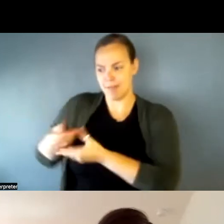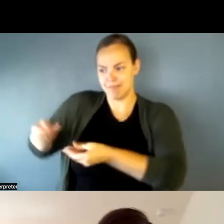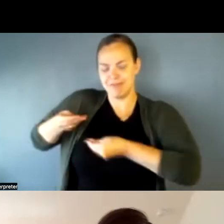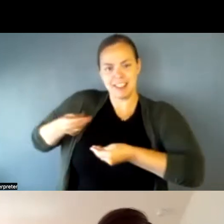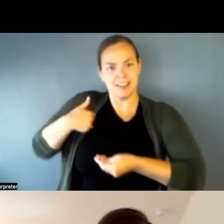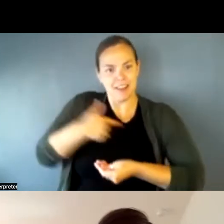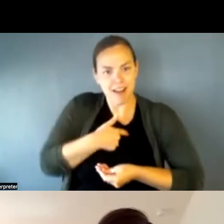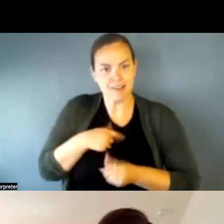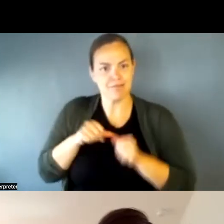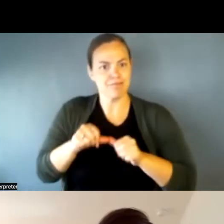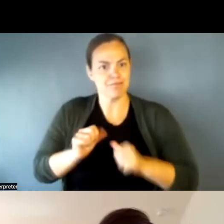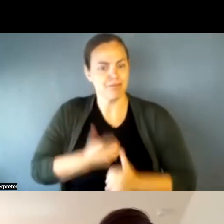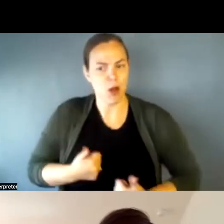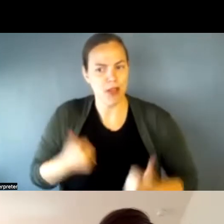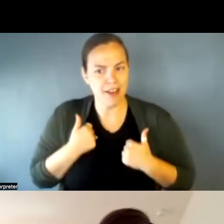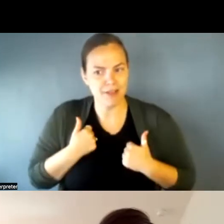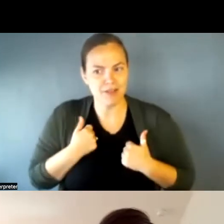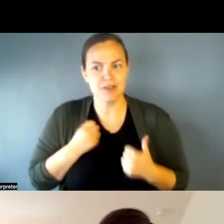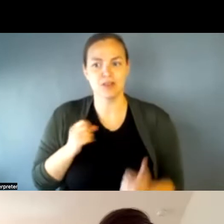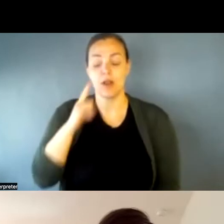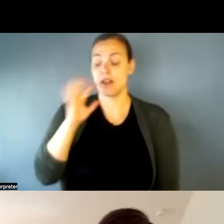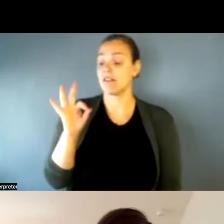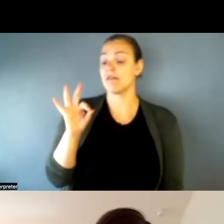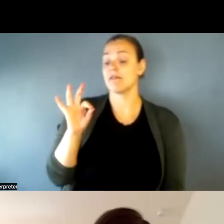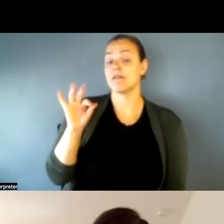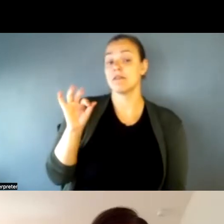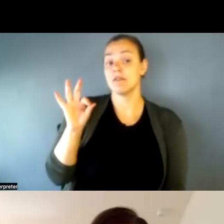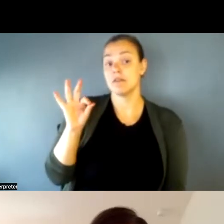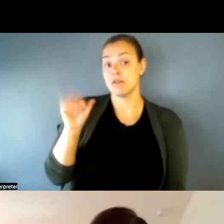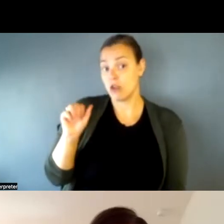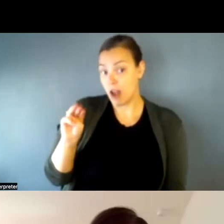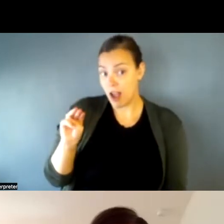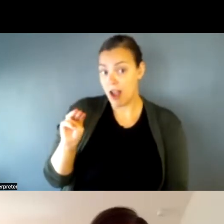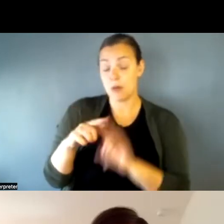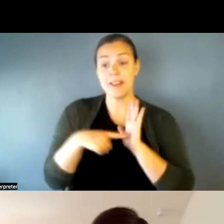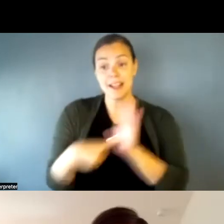And so I think institutions like the Frye with this exhibit, you know, helps us